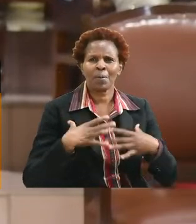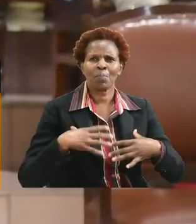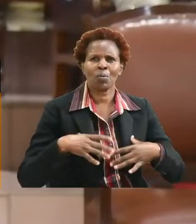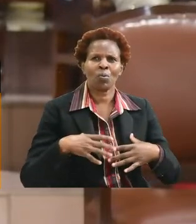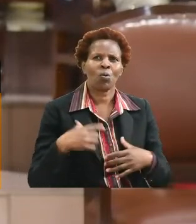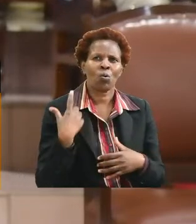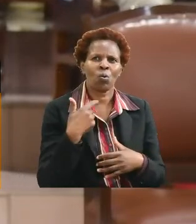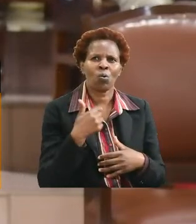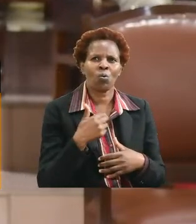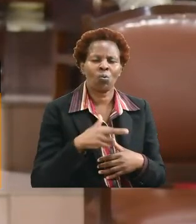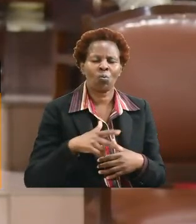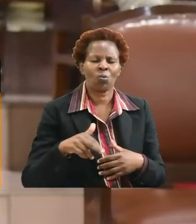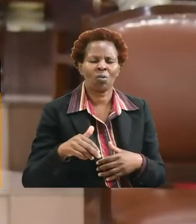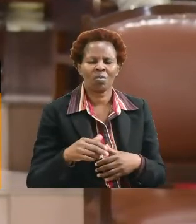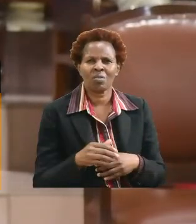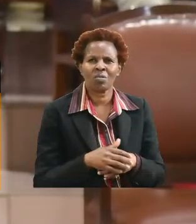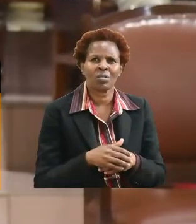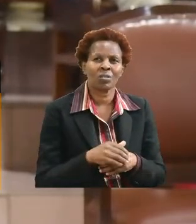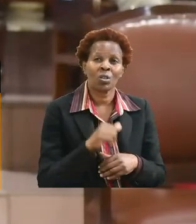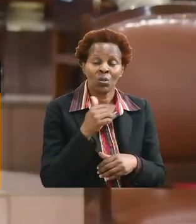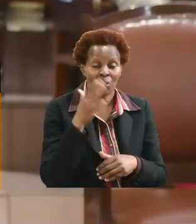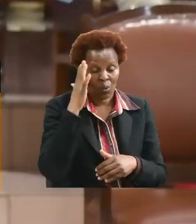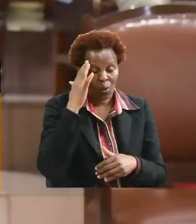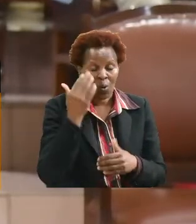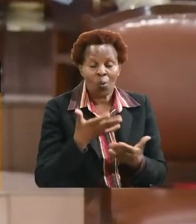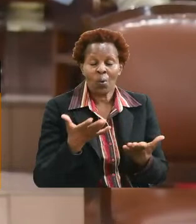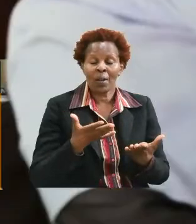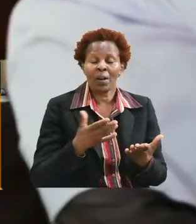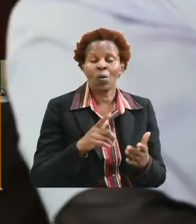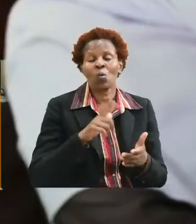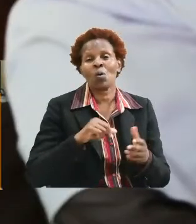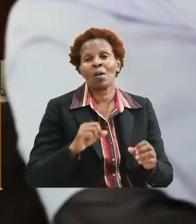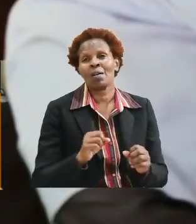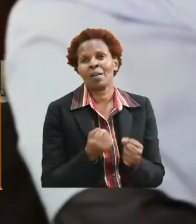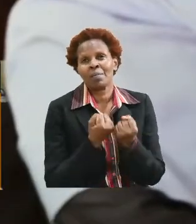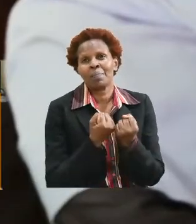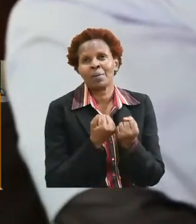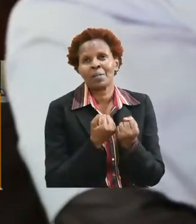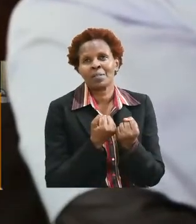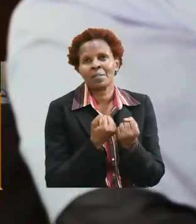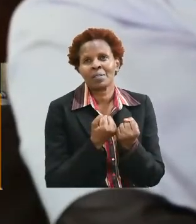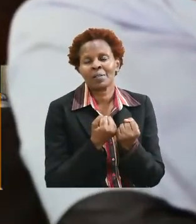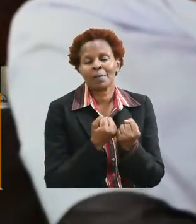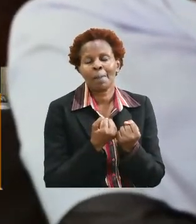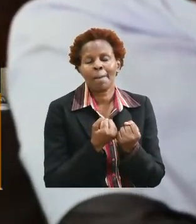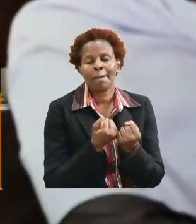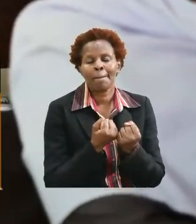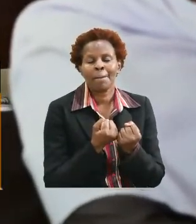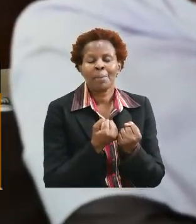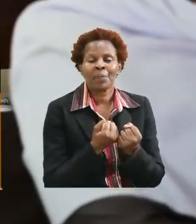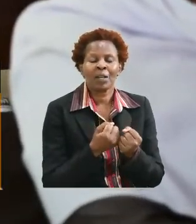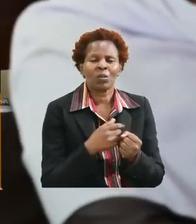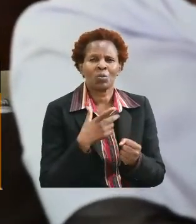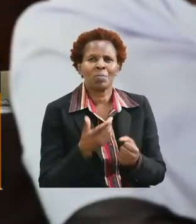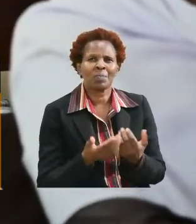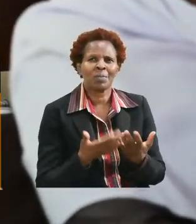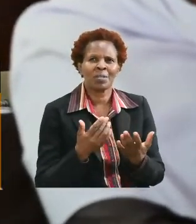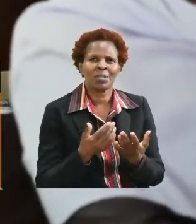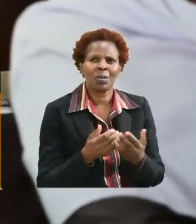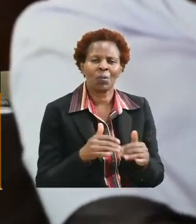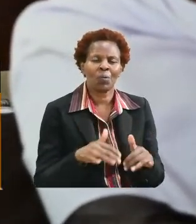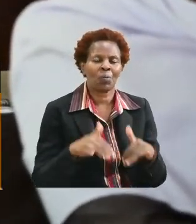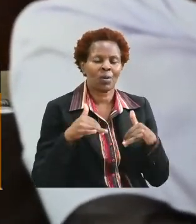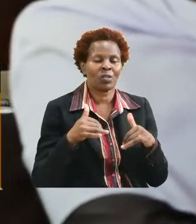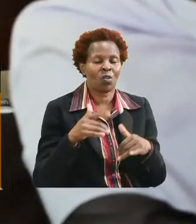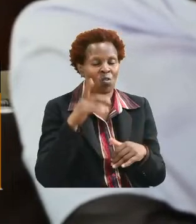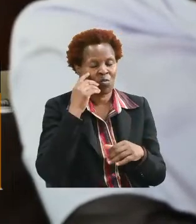around aimlessly, not knowing what is going to happen, not knowing what to expect, as though we are expecting or waiting for